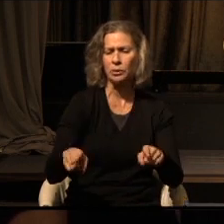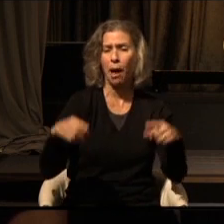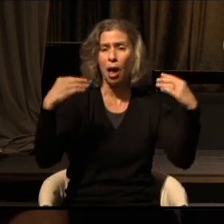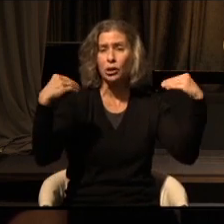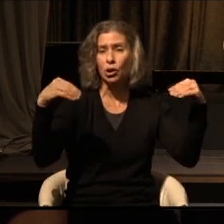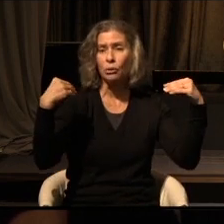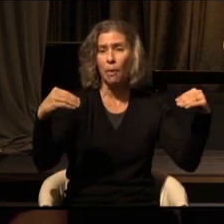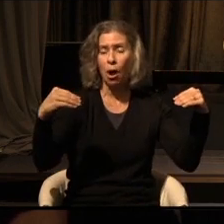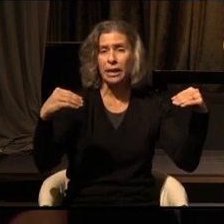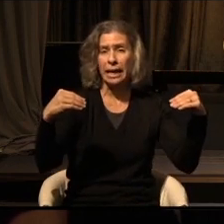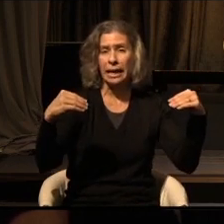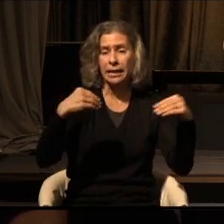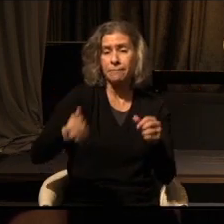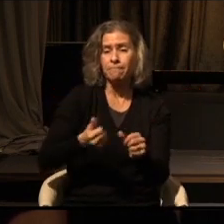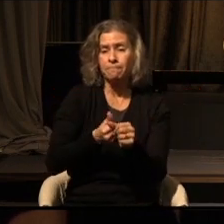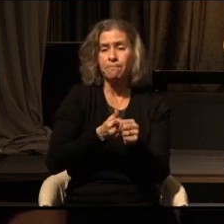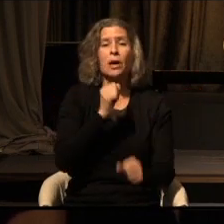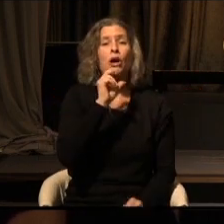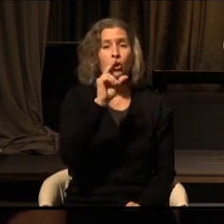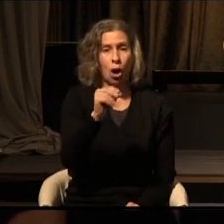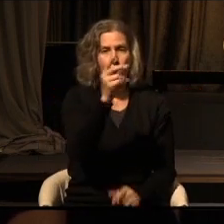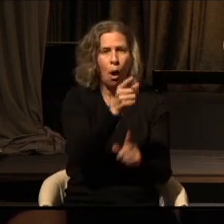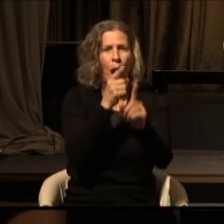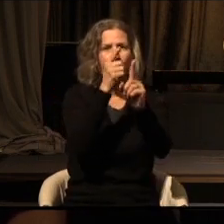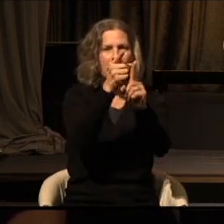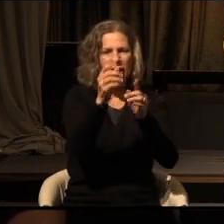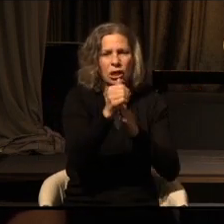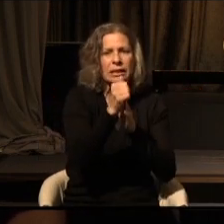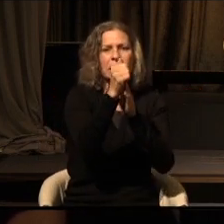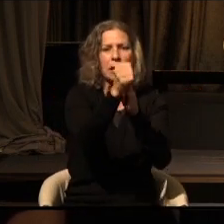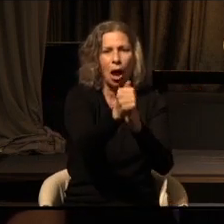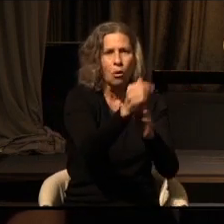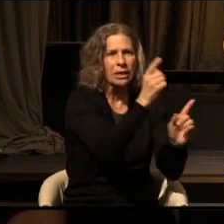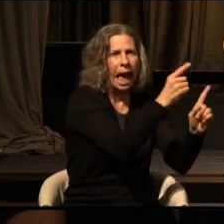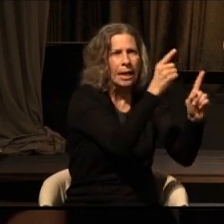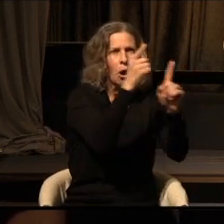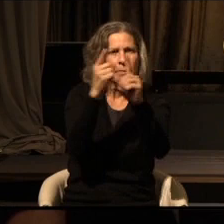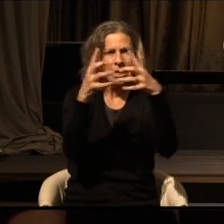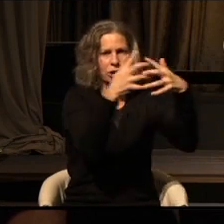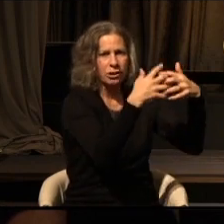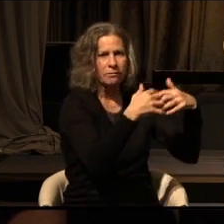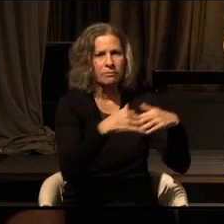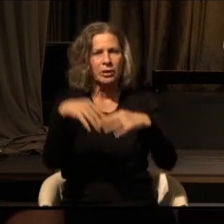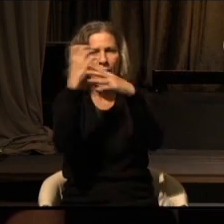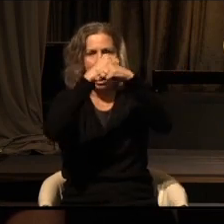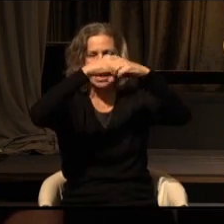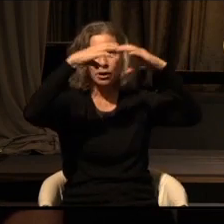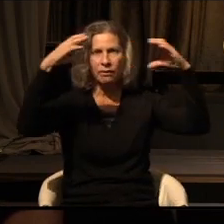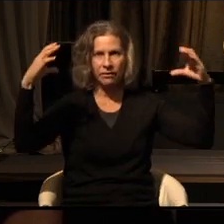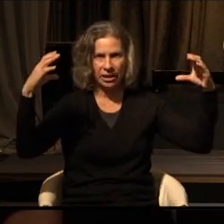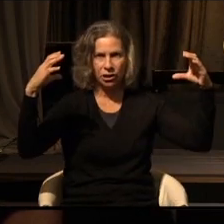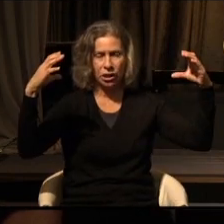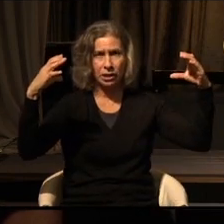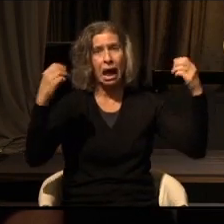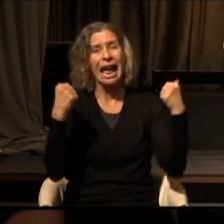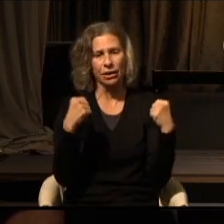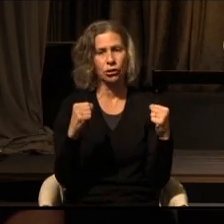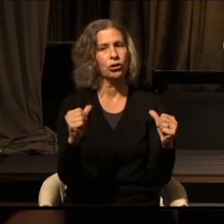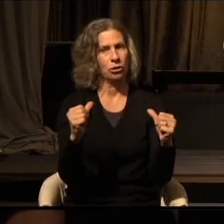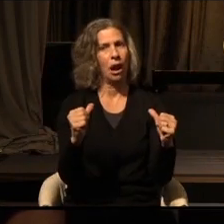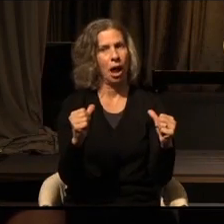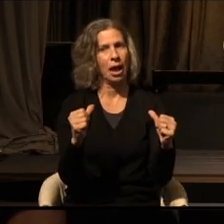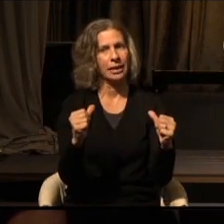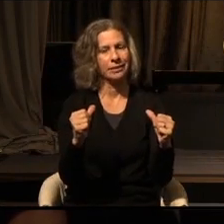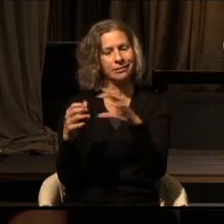Our missions are what guide us, and our mission alignment and vision is or aims to be at the very heart of